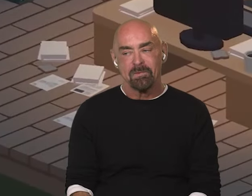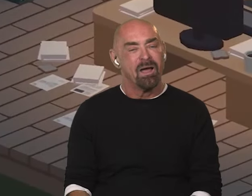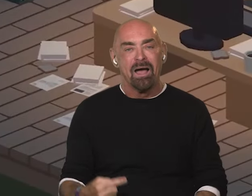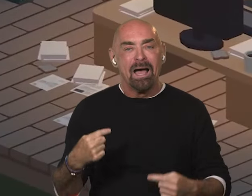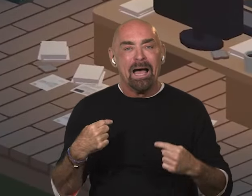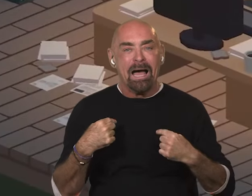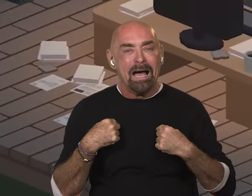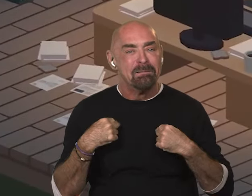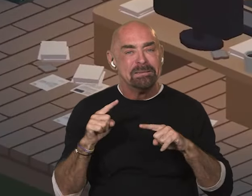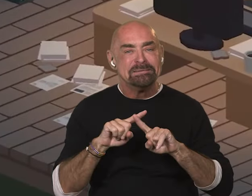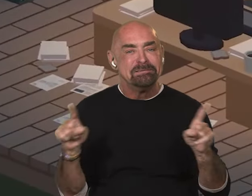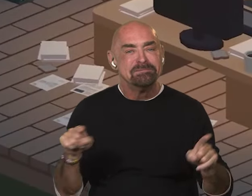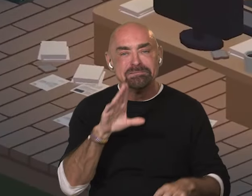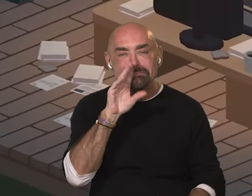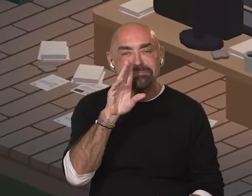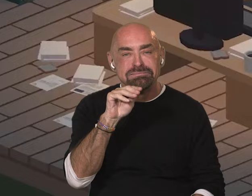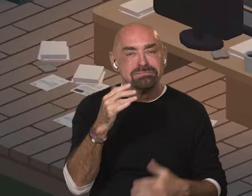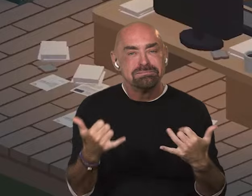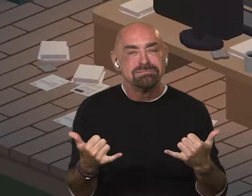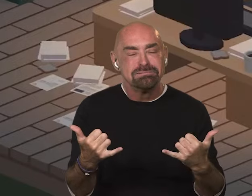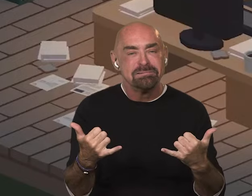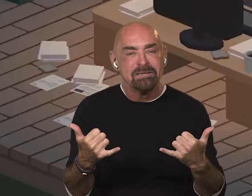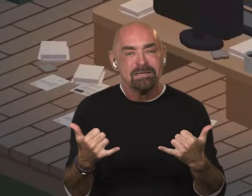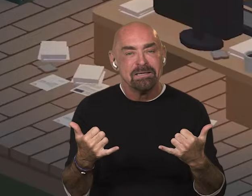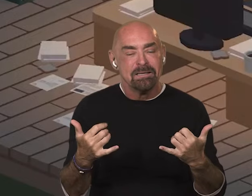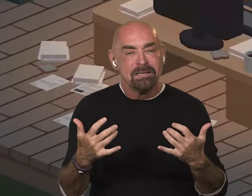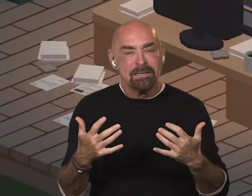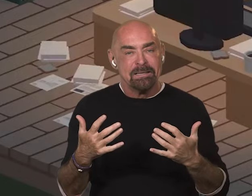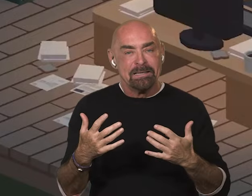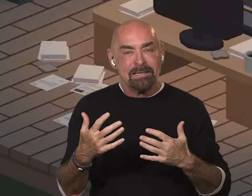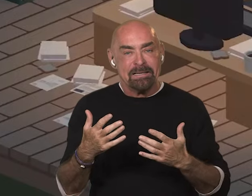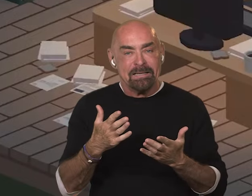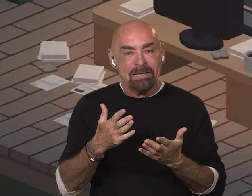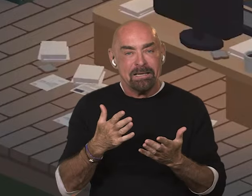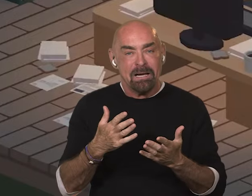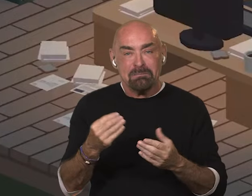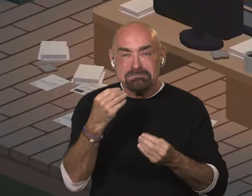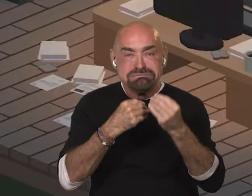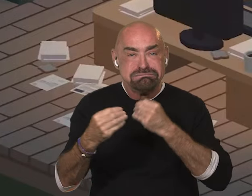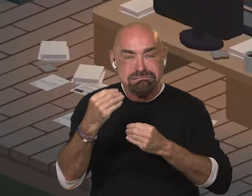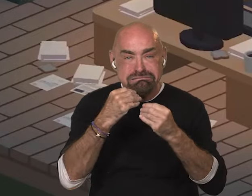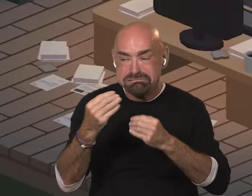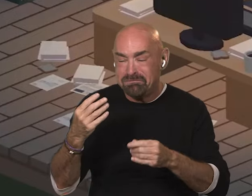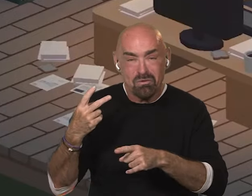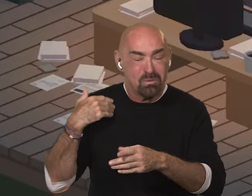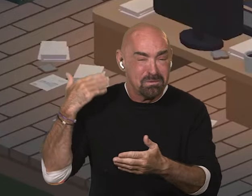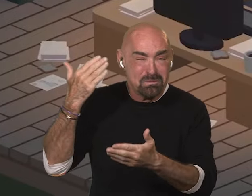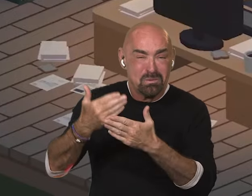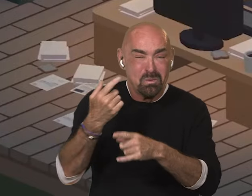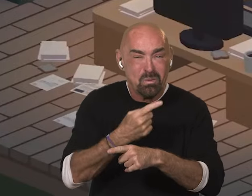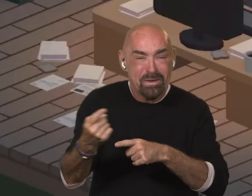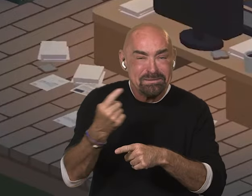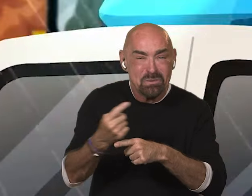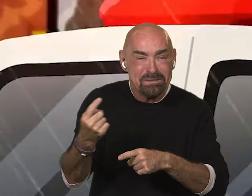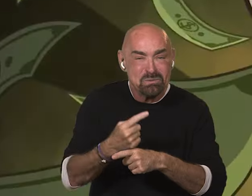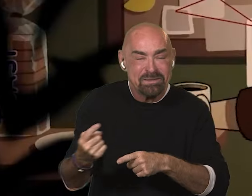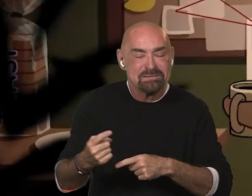Hannah! I'm a different duck now. I haven't had a slice of bread in